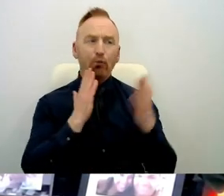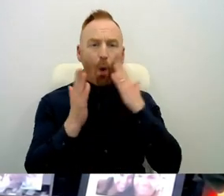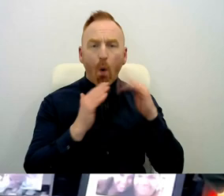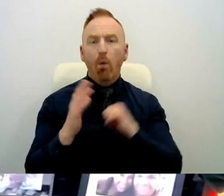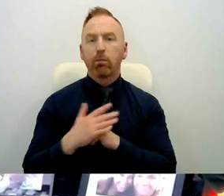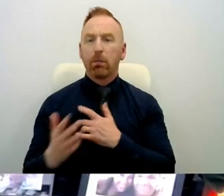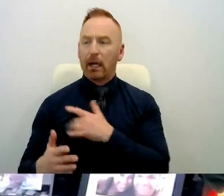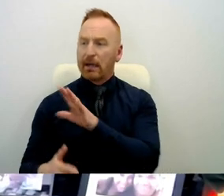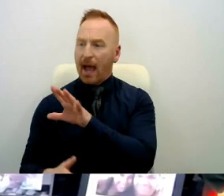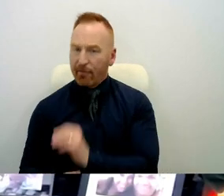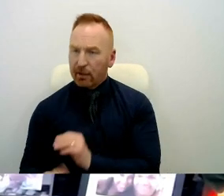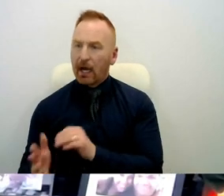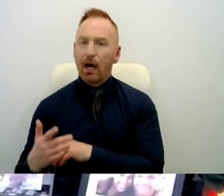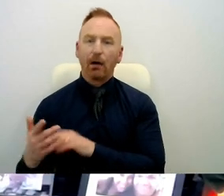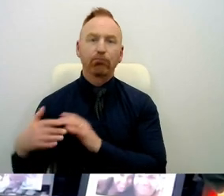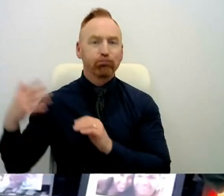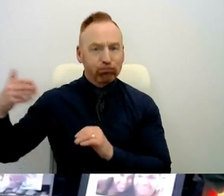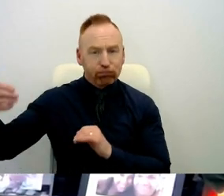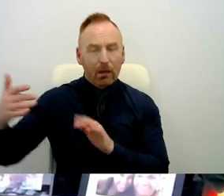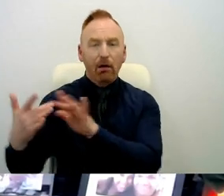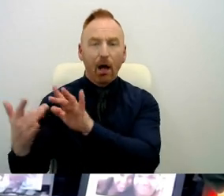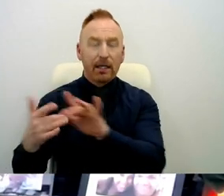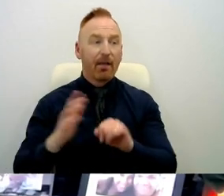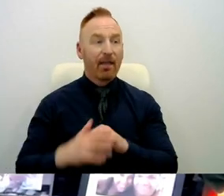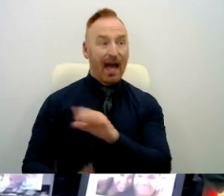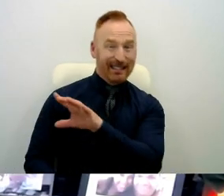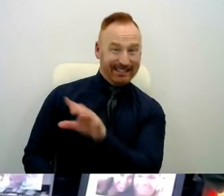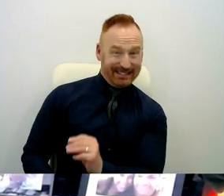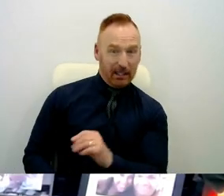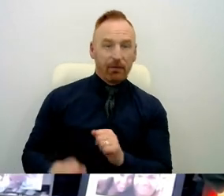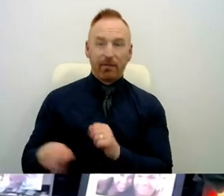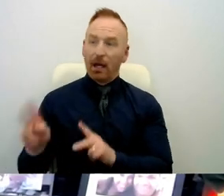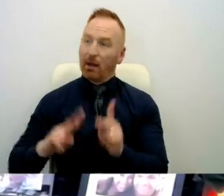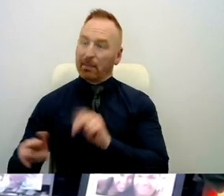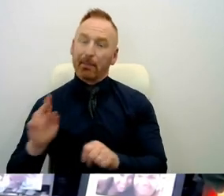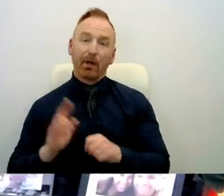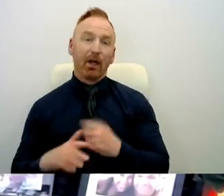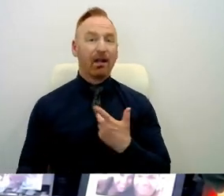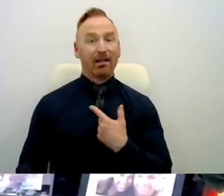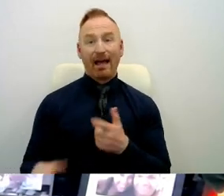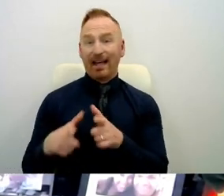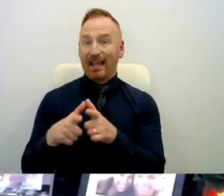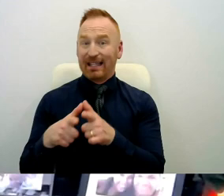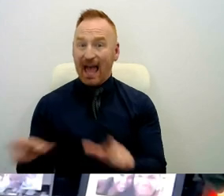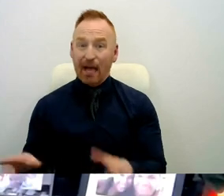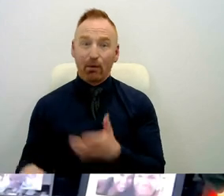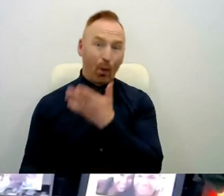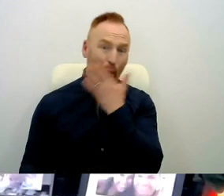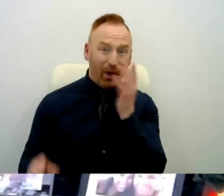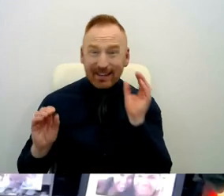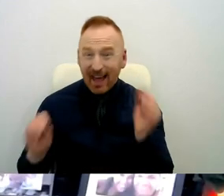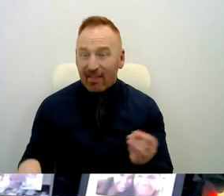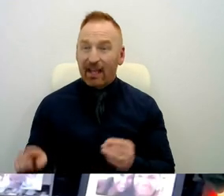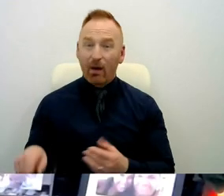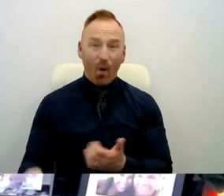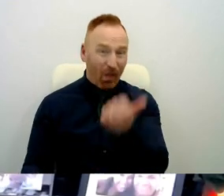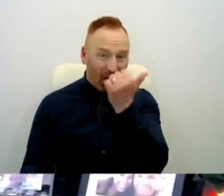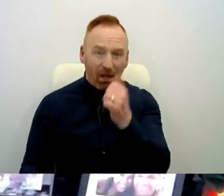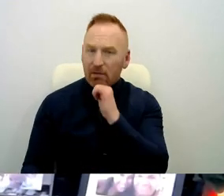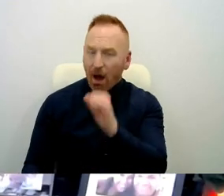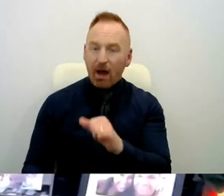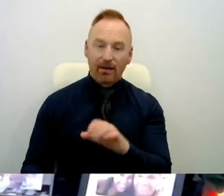contact with Africa, and they knew that it wasn't an empty continent that was filled with illiterate subhumans, too ignorant to have advanced